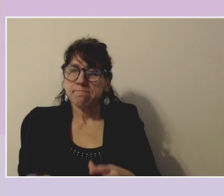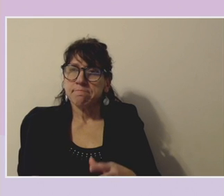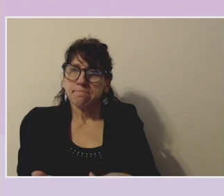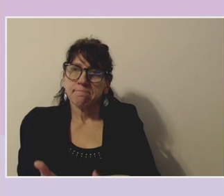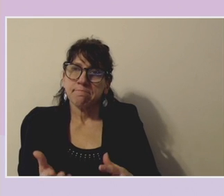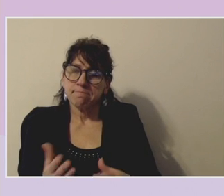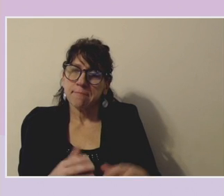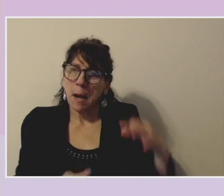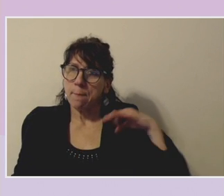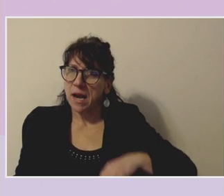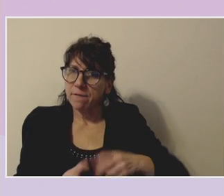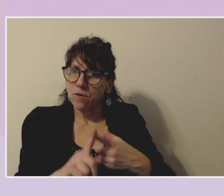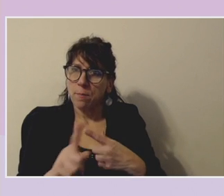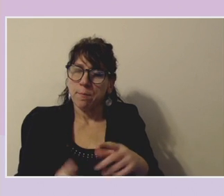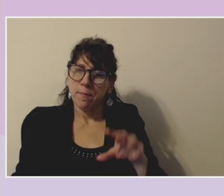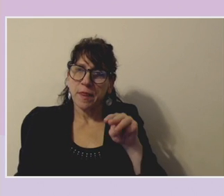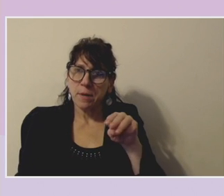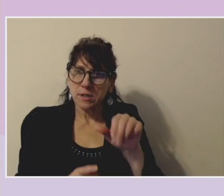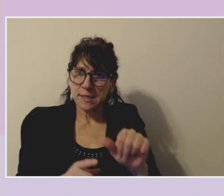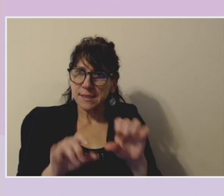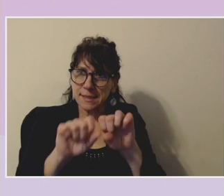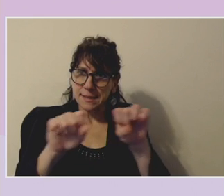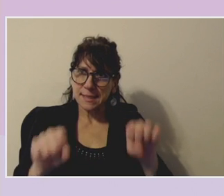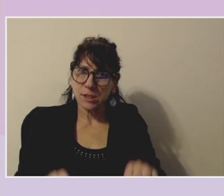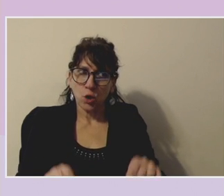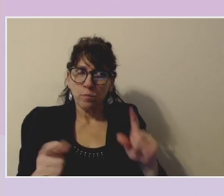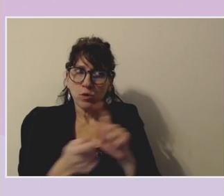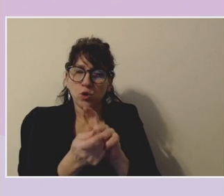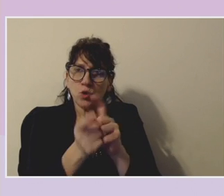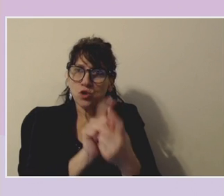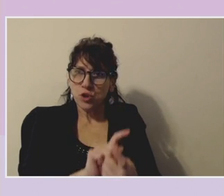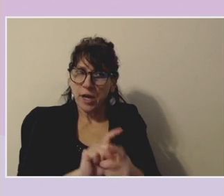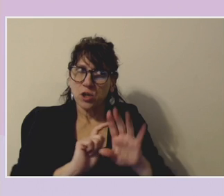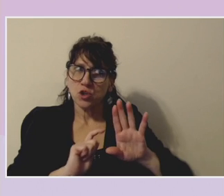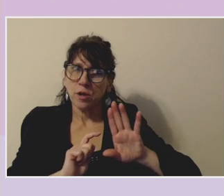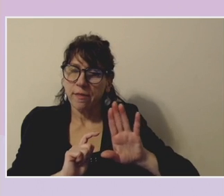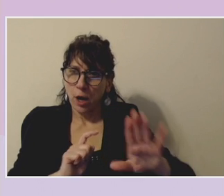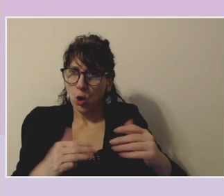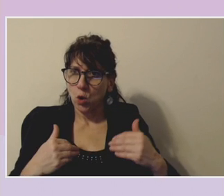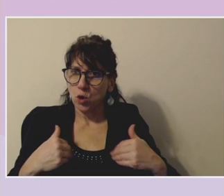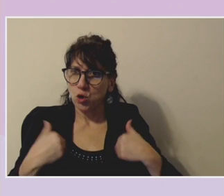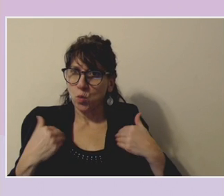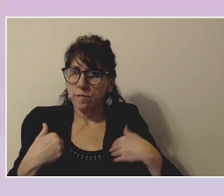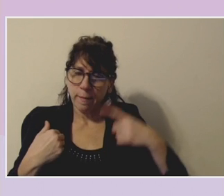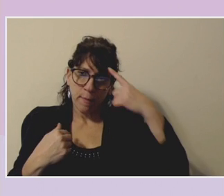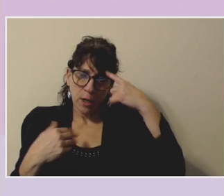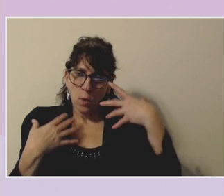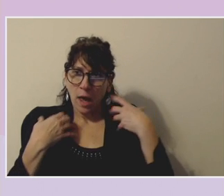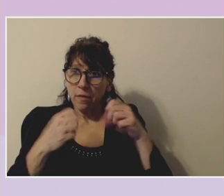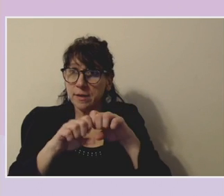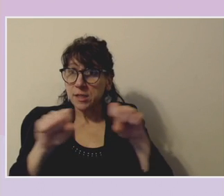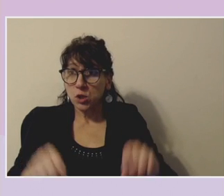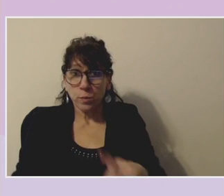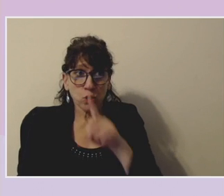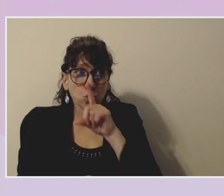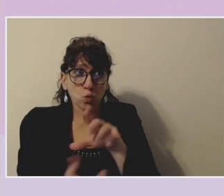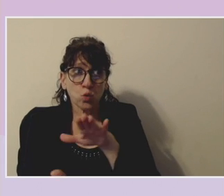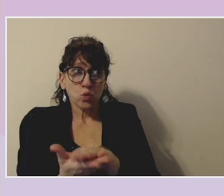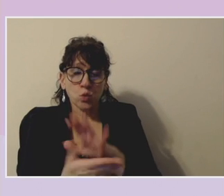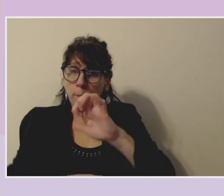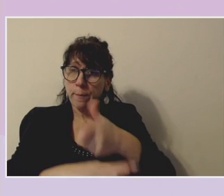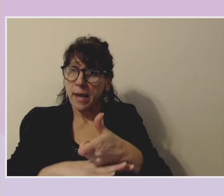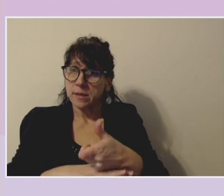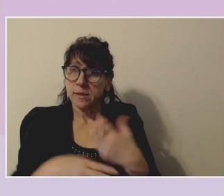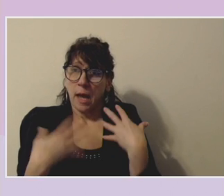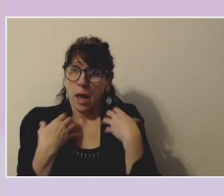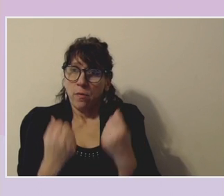the Medicaid system to reform their youth mental health system and make sure that there are school-based health and mental